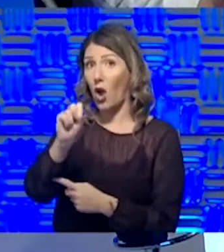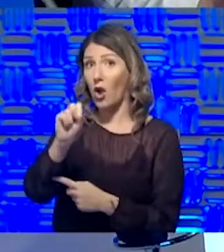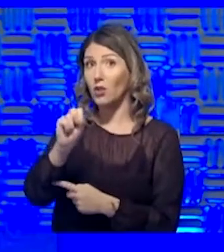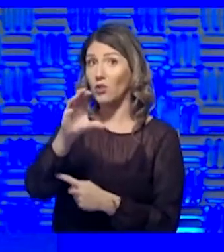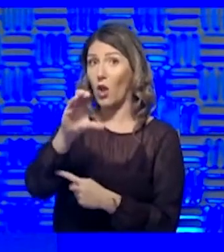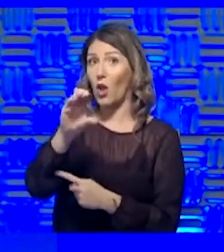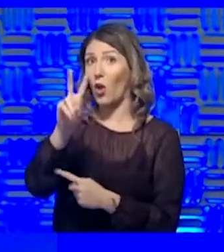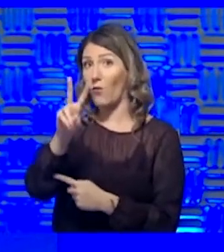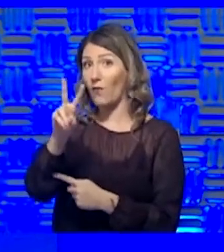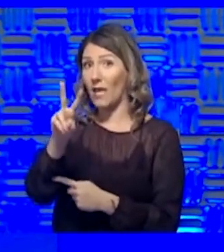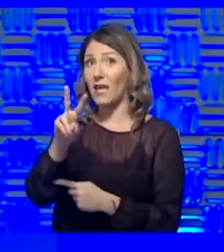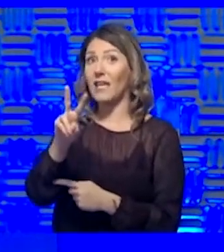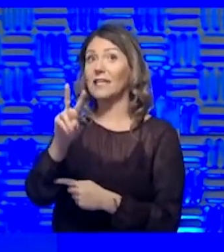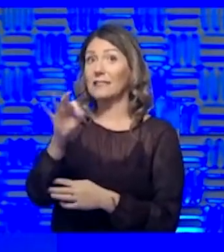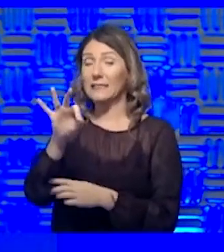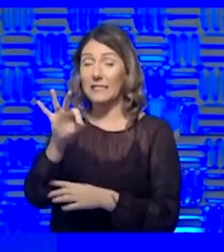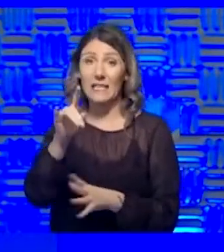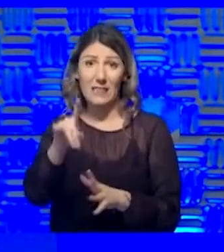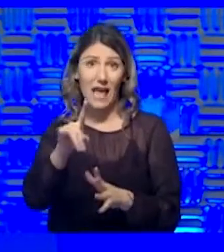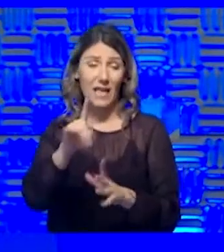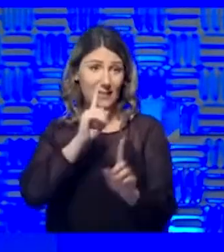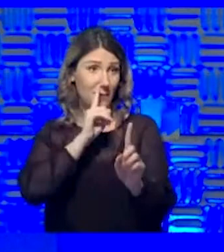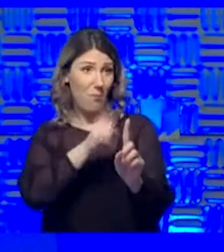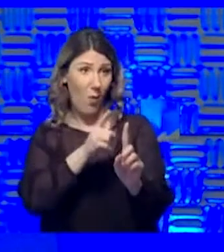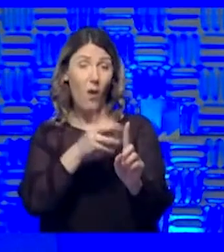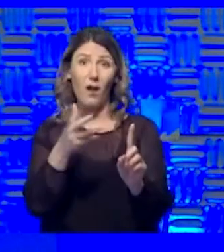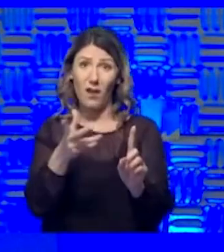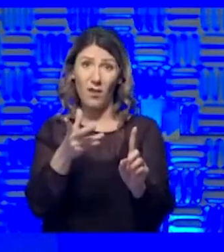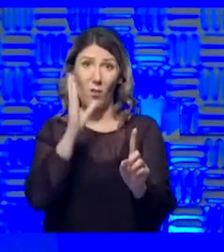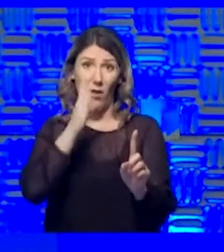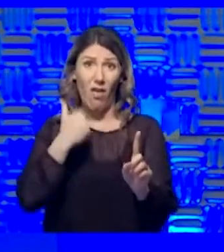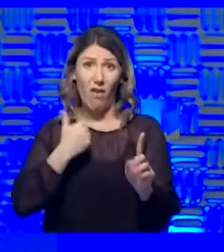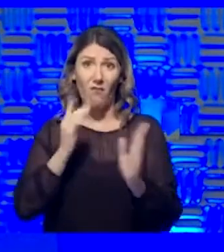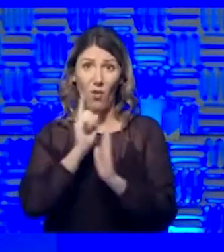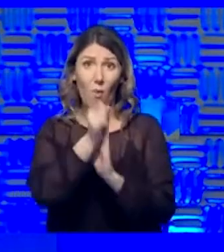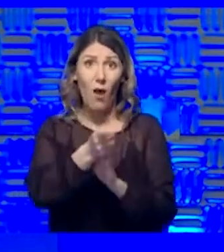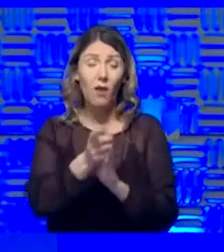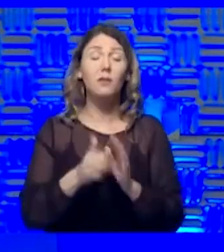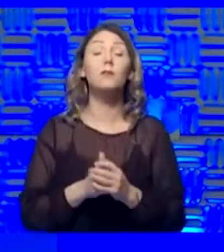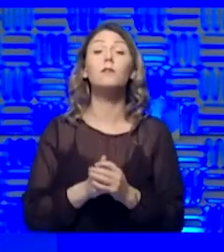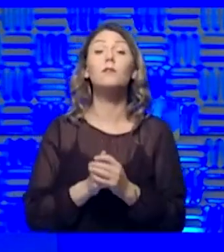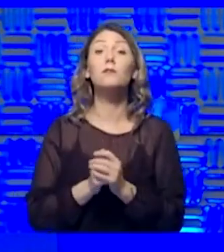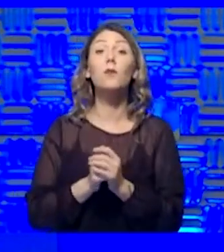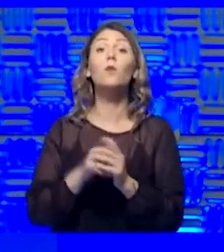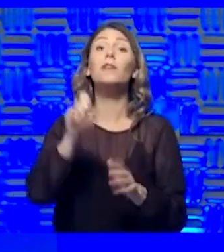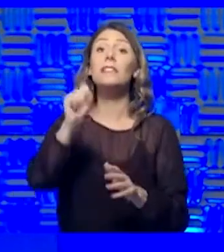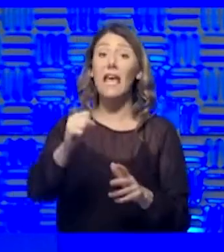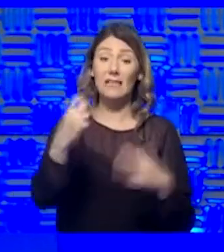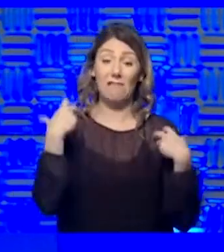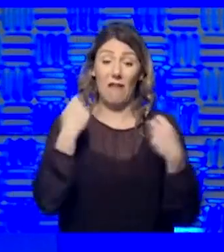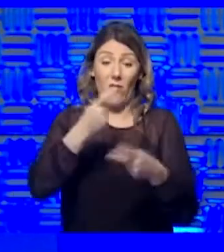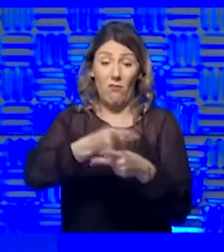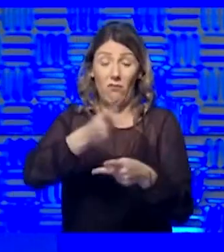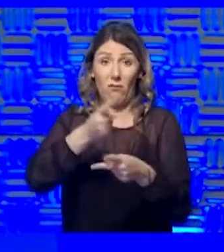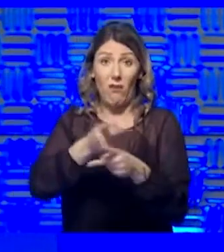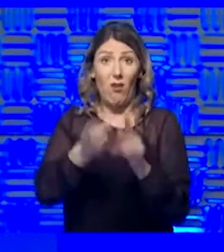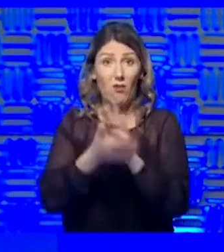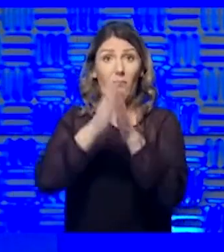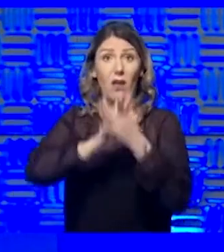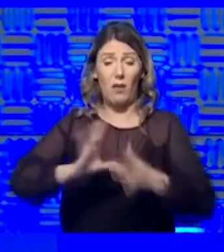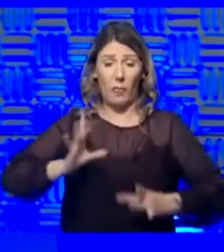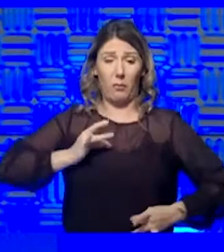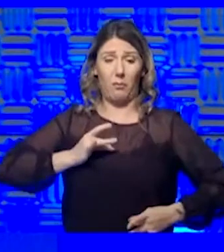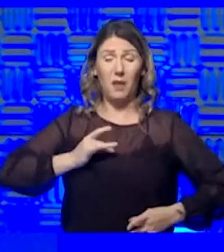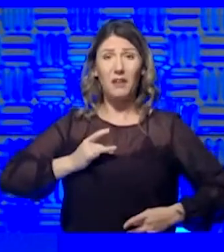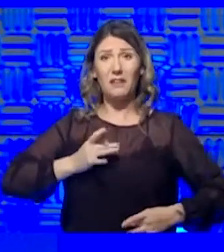Yeah, absolutely. And that also goes to the point of, well, healthcare workers are getting infected at the same rates of community people